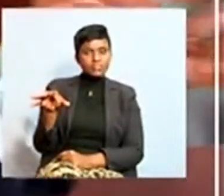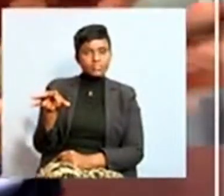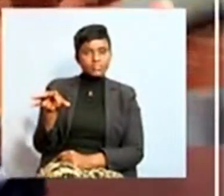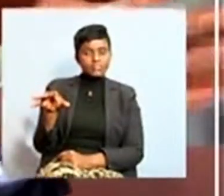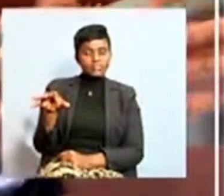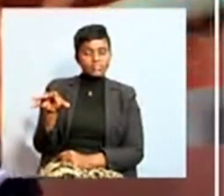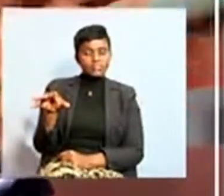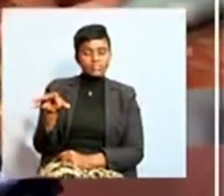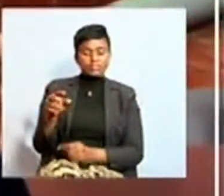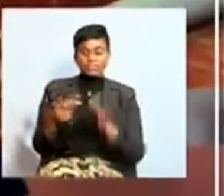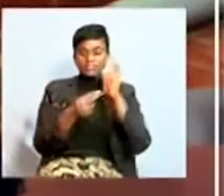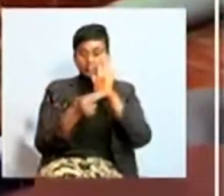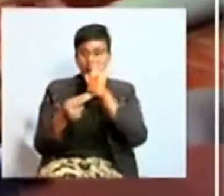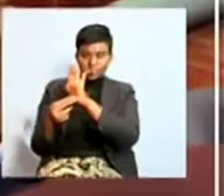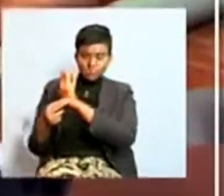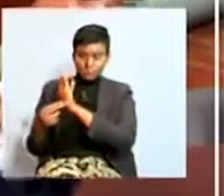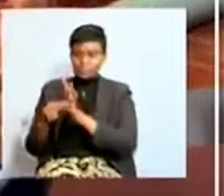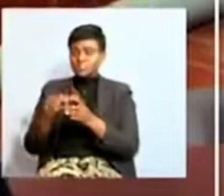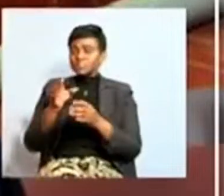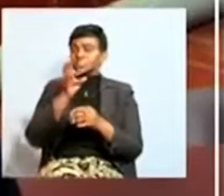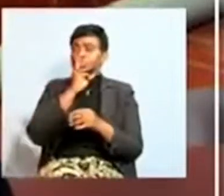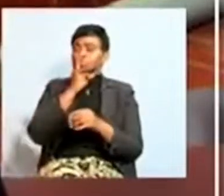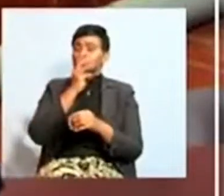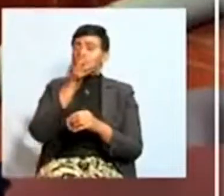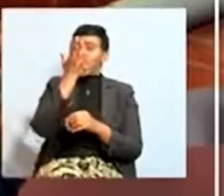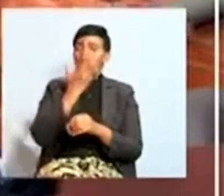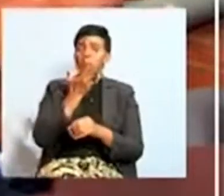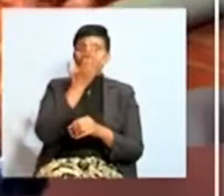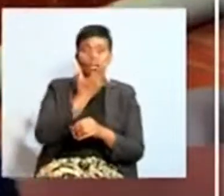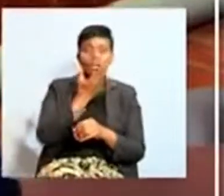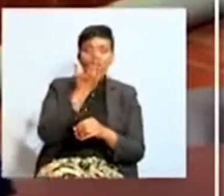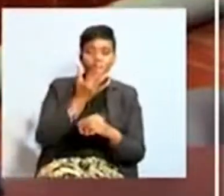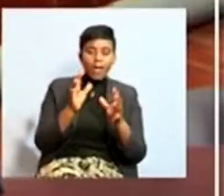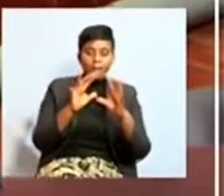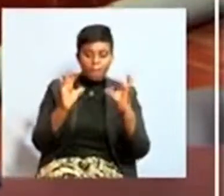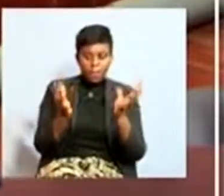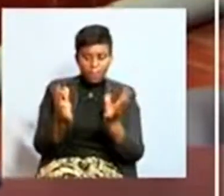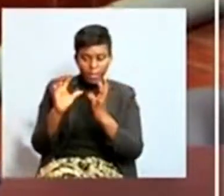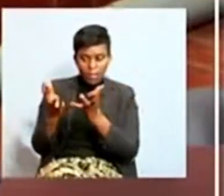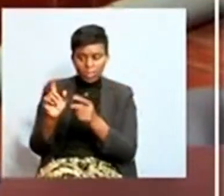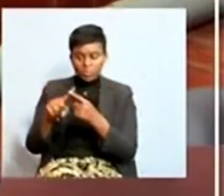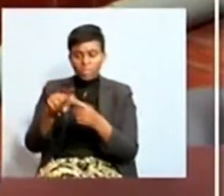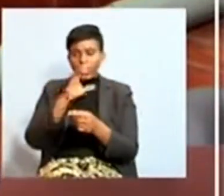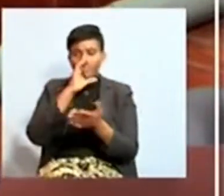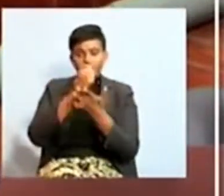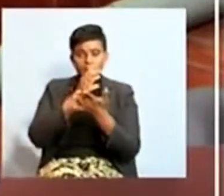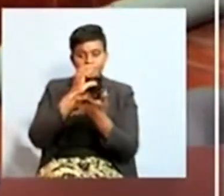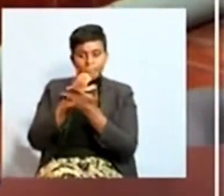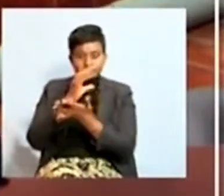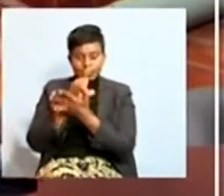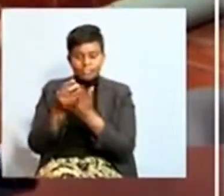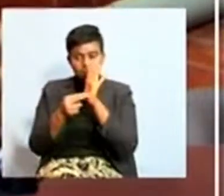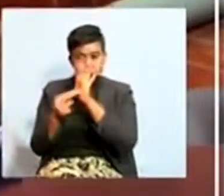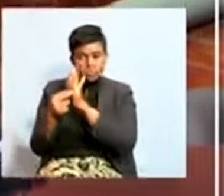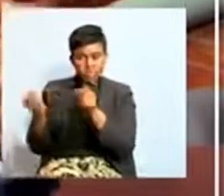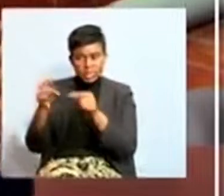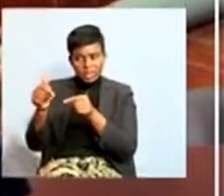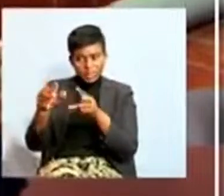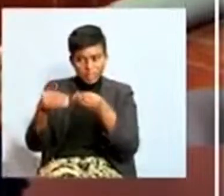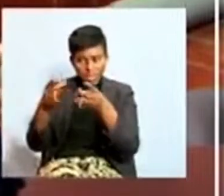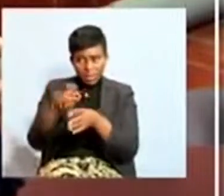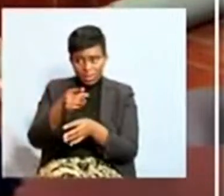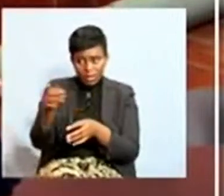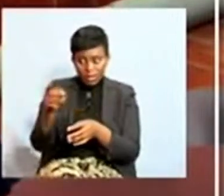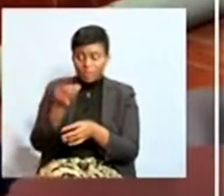you display watermelons, you expose watermelons to elephants. When you give them